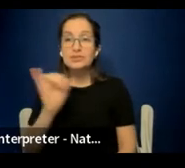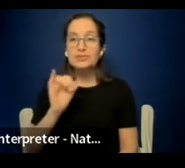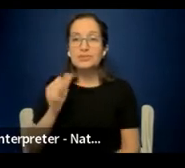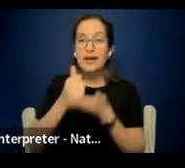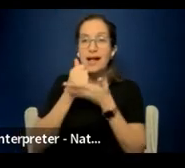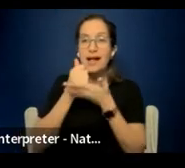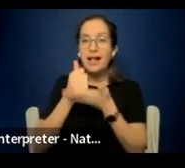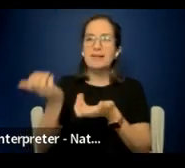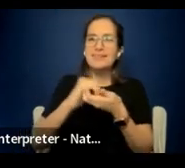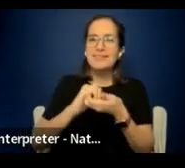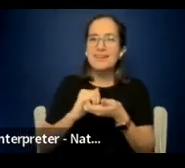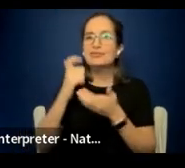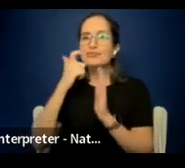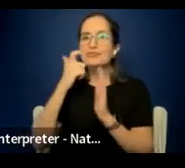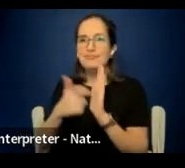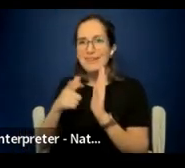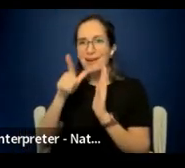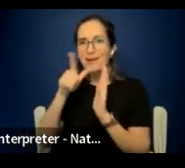recognize the volunteers that you have.